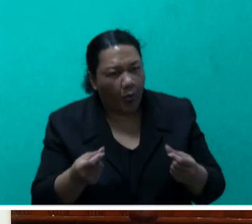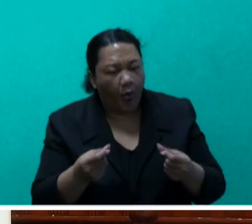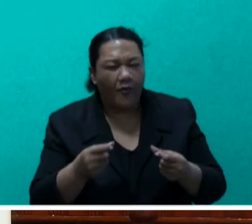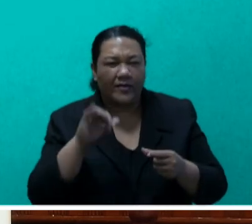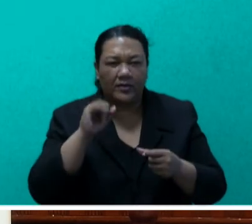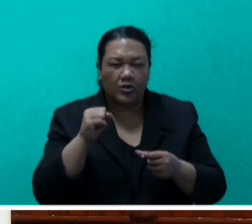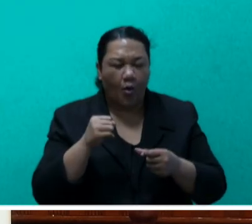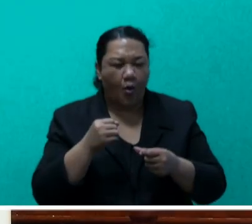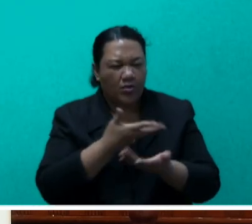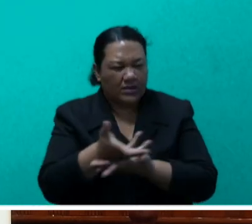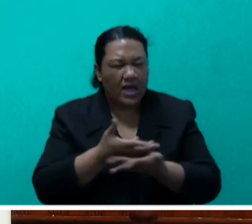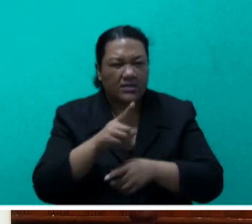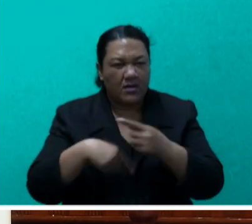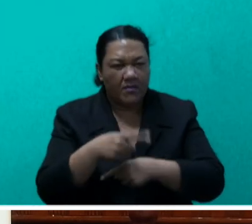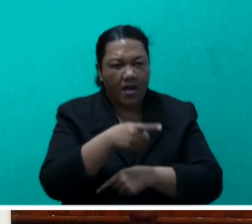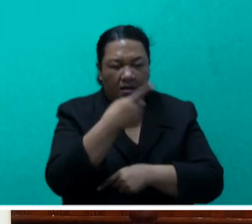past years.